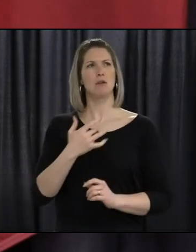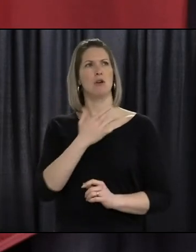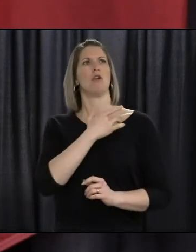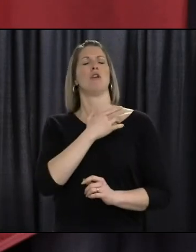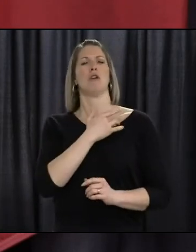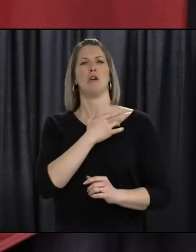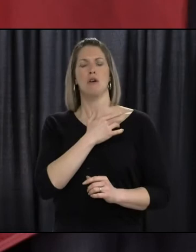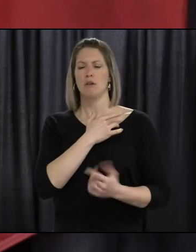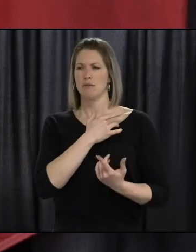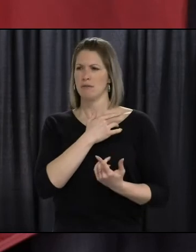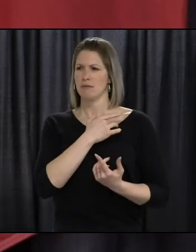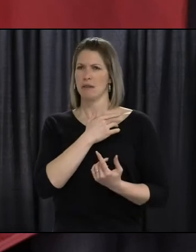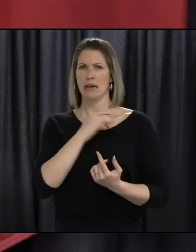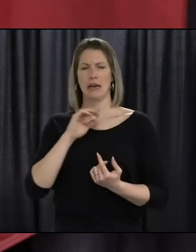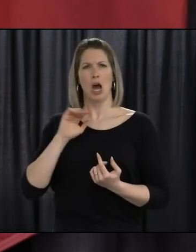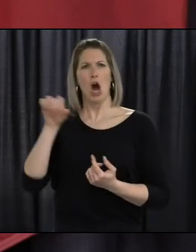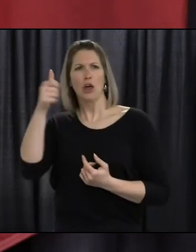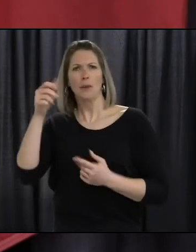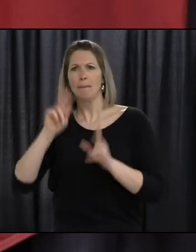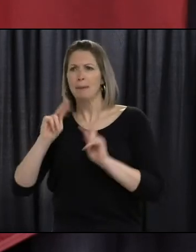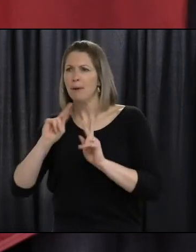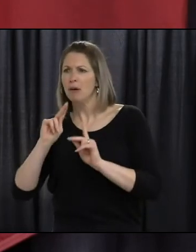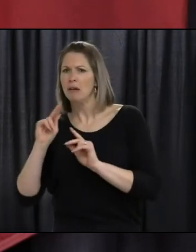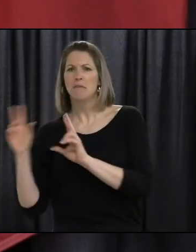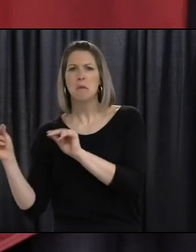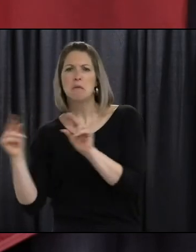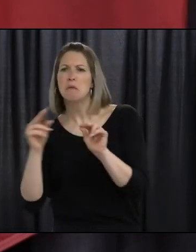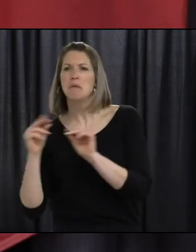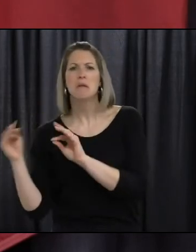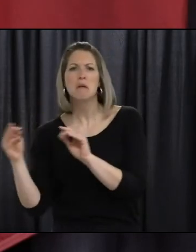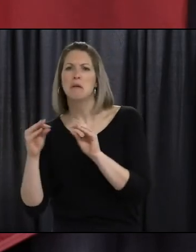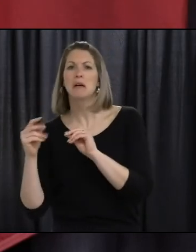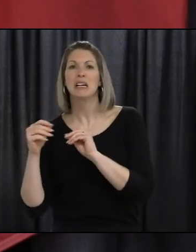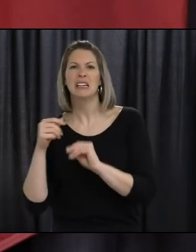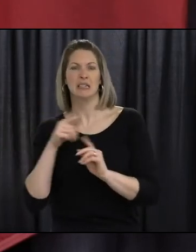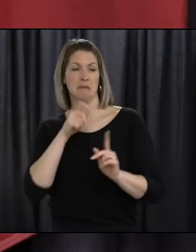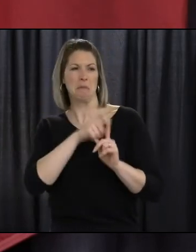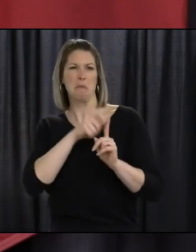else. So as a society, I think we need to be more understanding, more accepting.